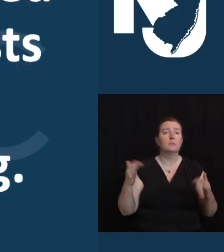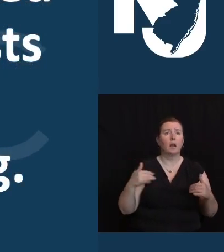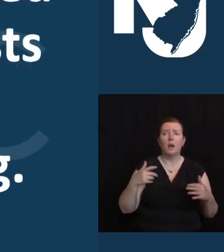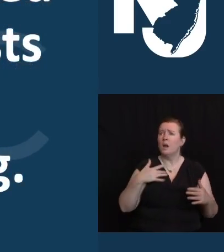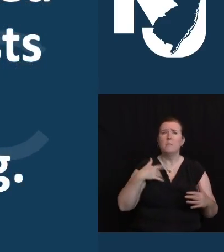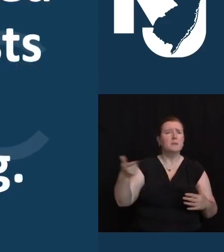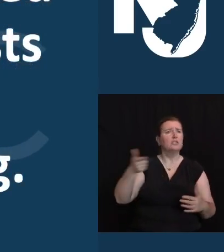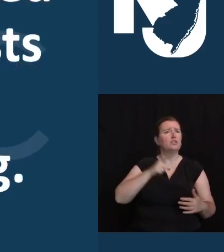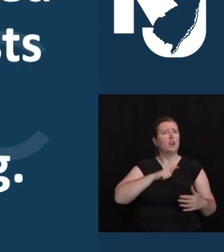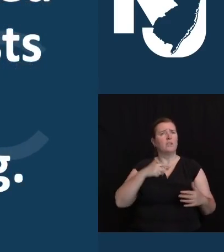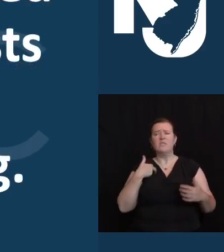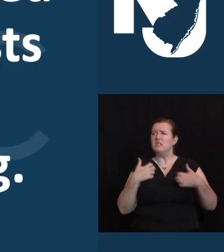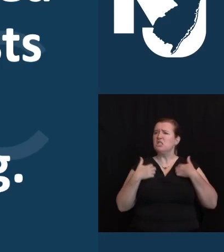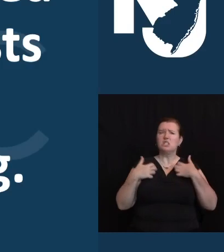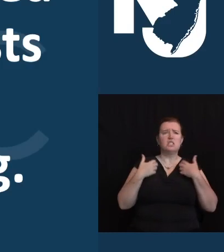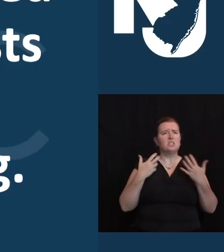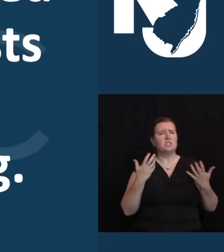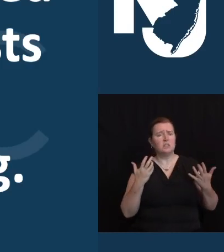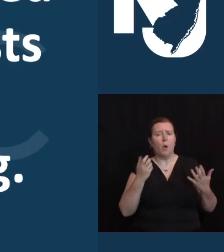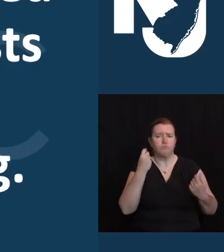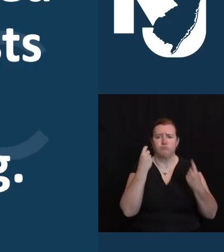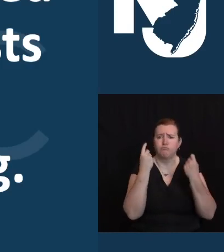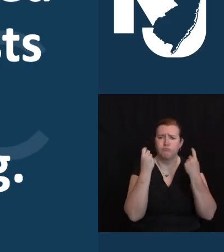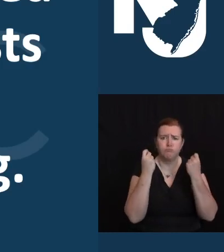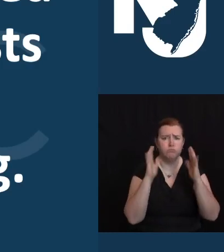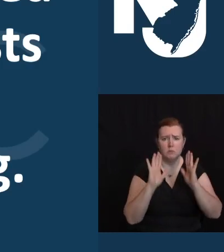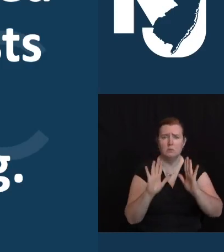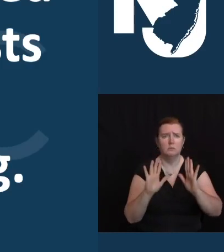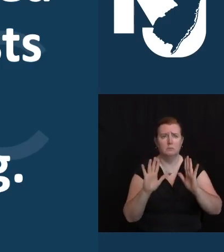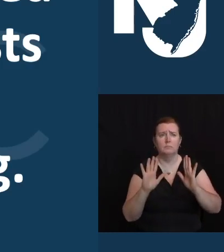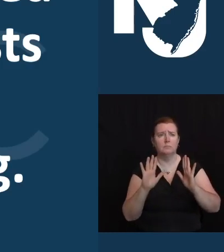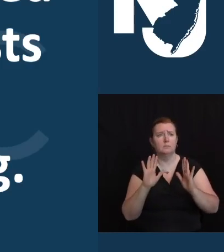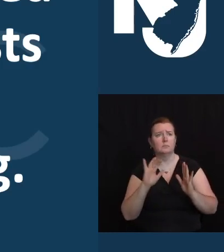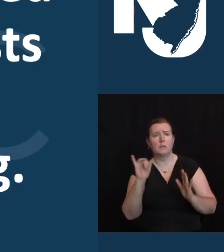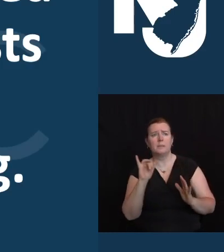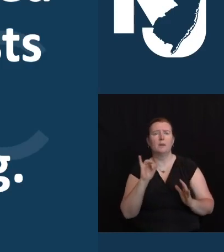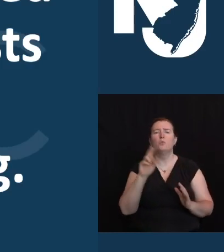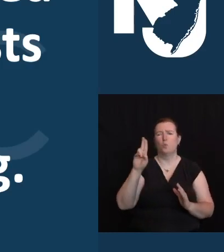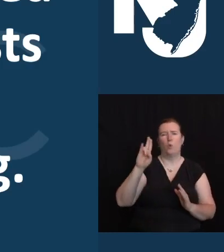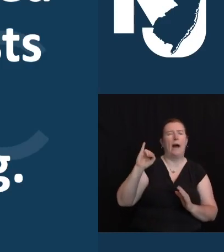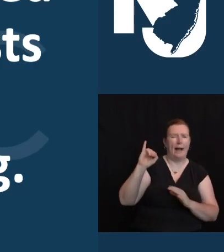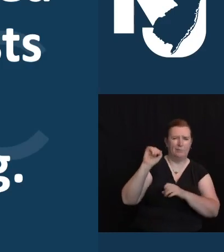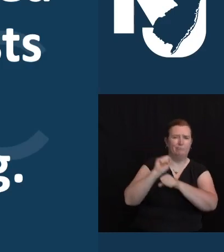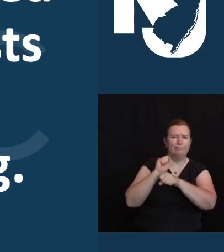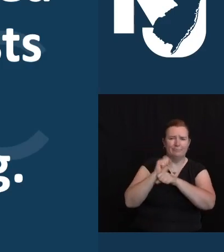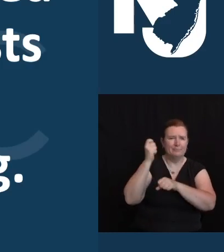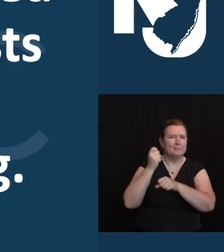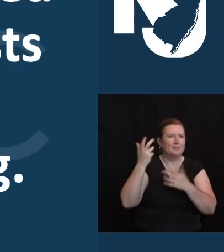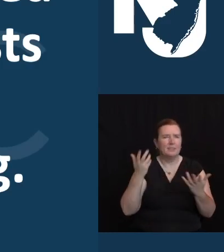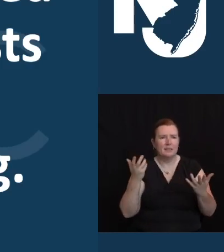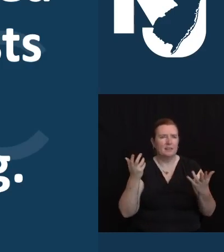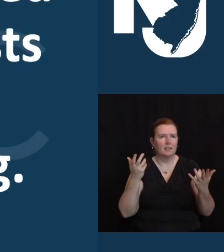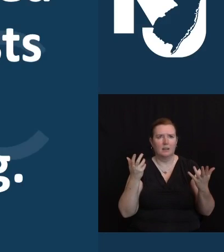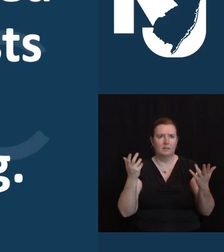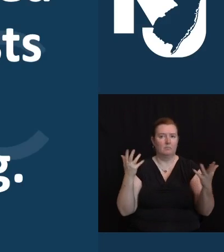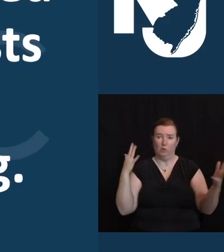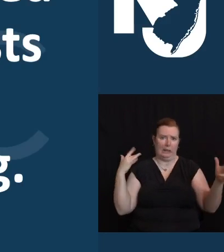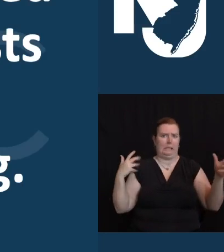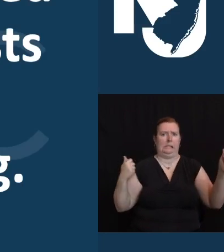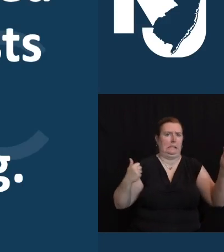you. We understand this. This is a little bit like unemployment insurance. We've been hit with an all-time historic